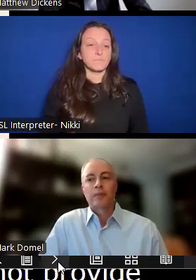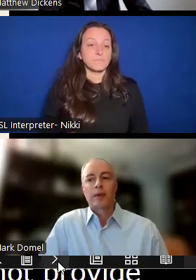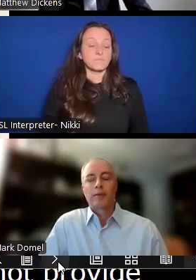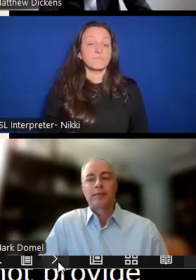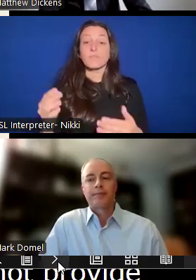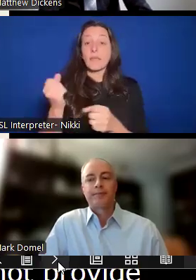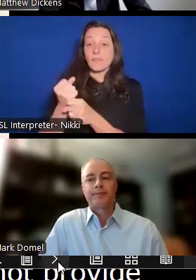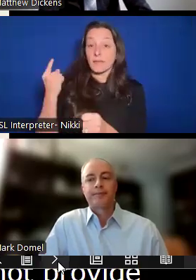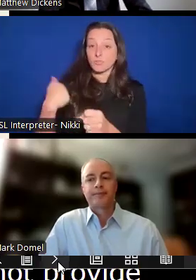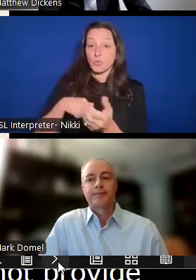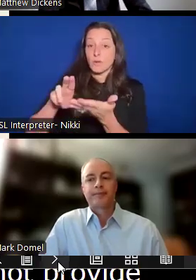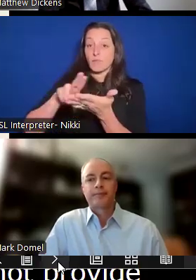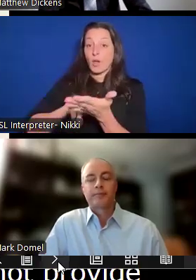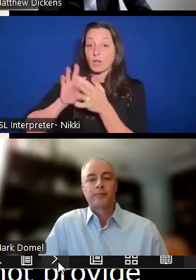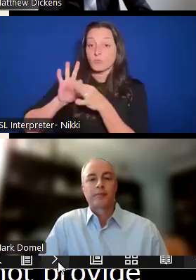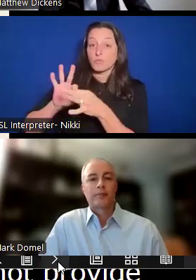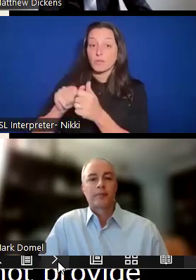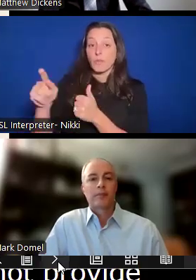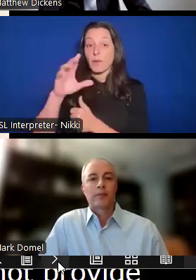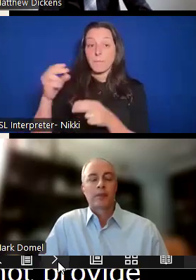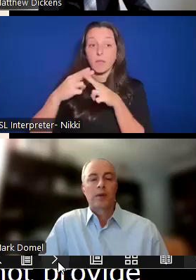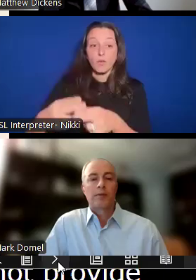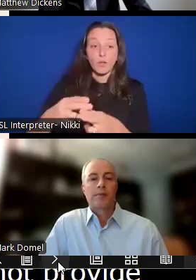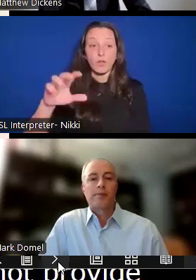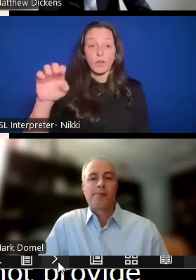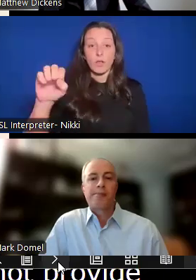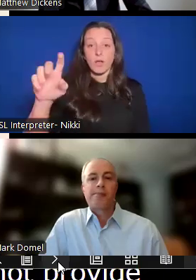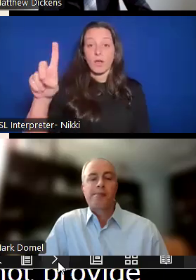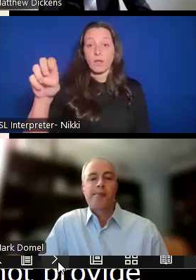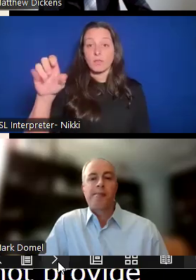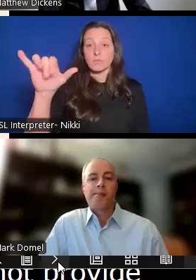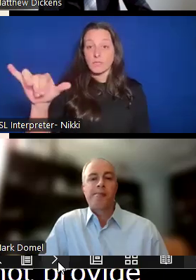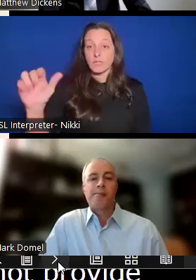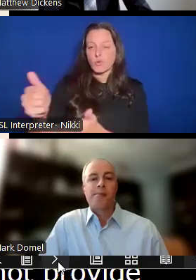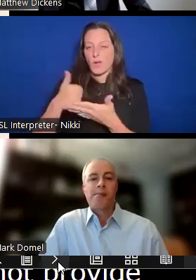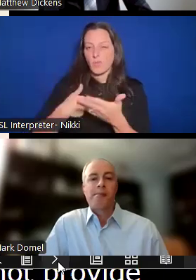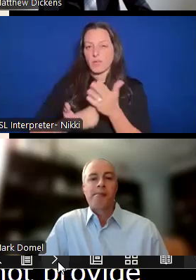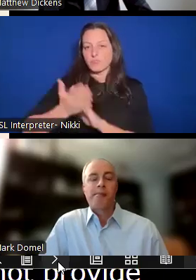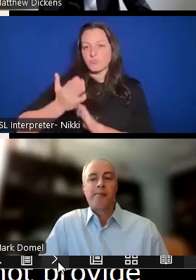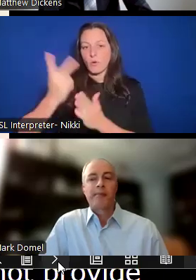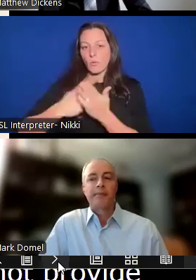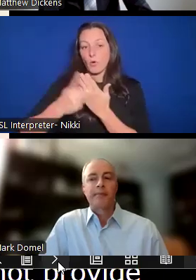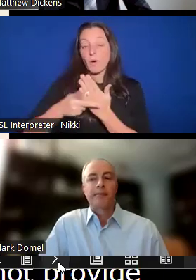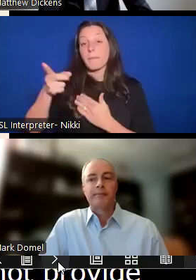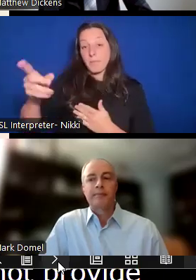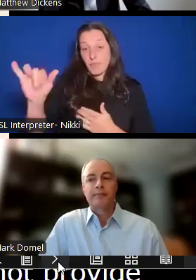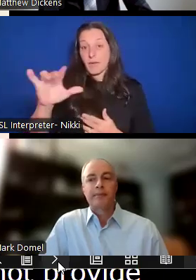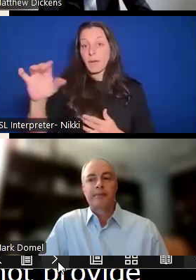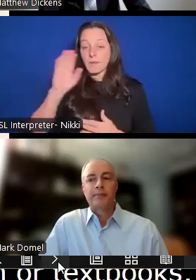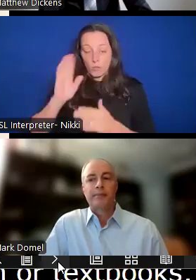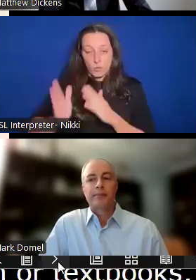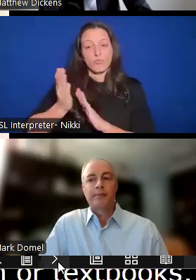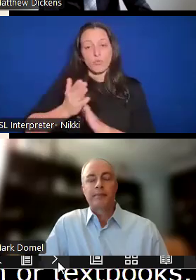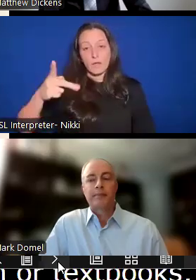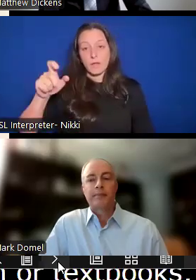Last year, we contracted with a company called Odyssey to help us administer this program. They are the company that will run the platform where